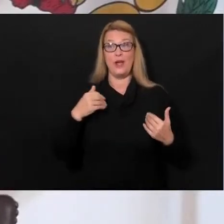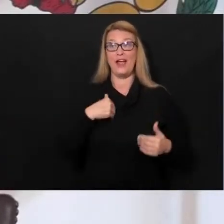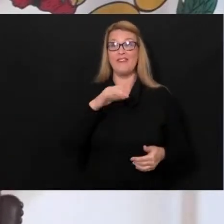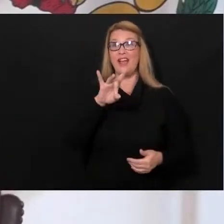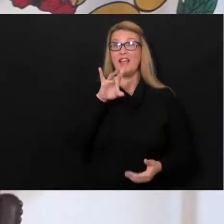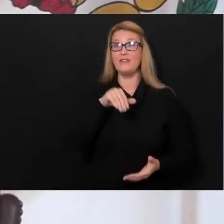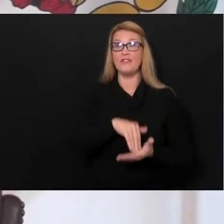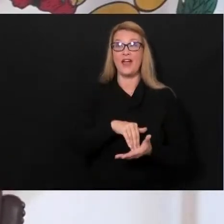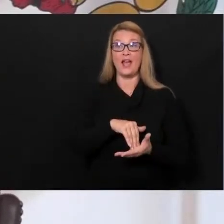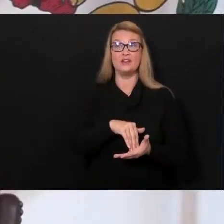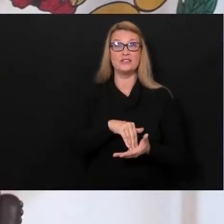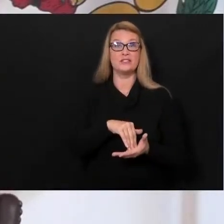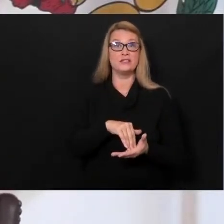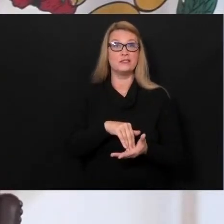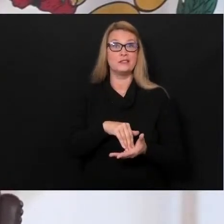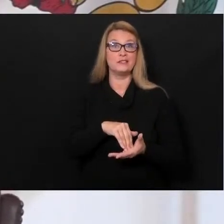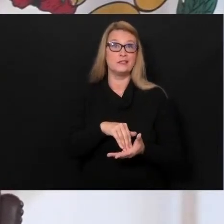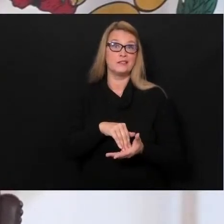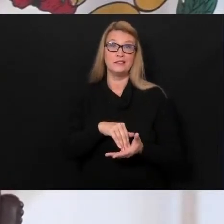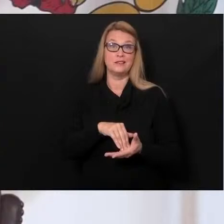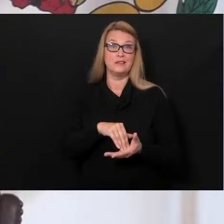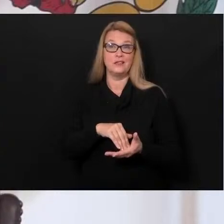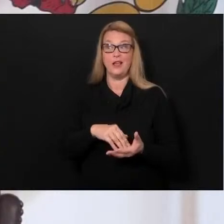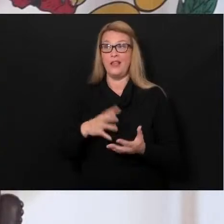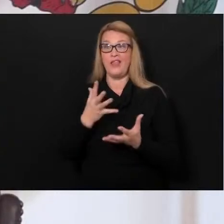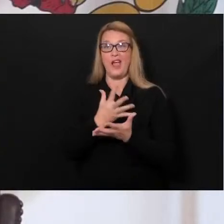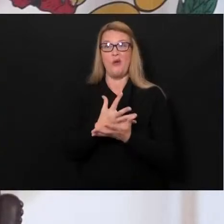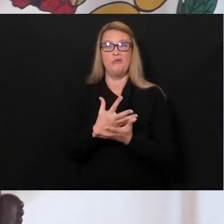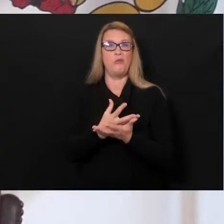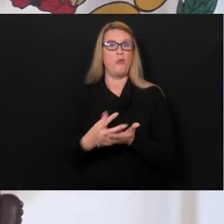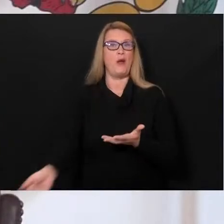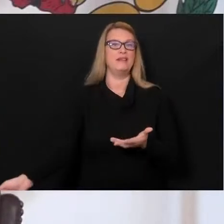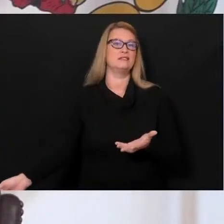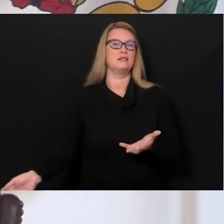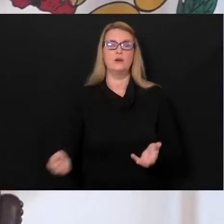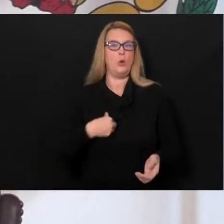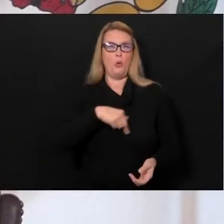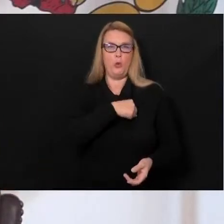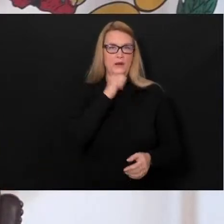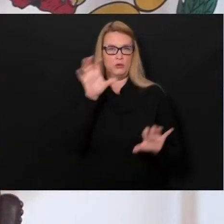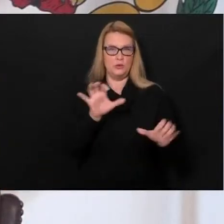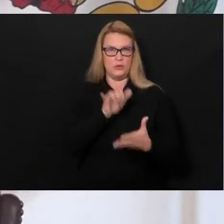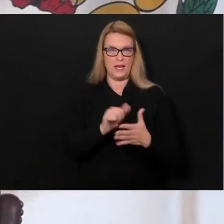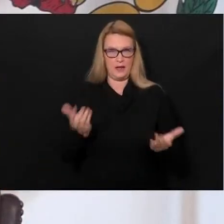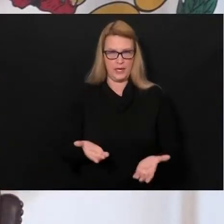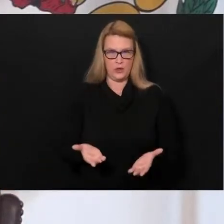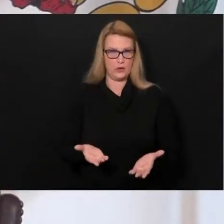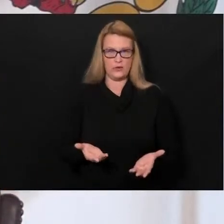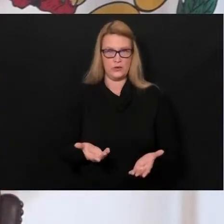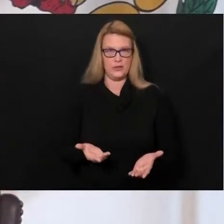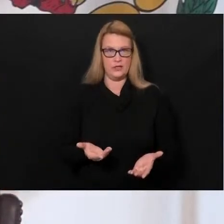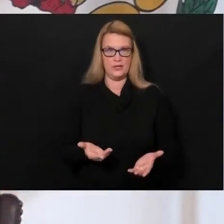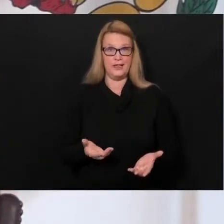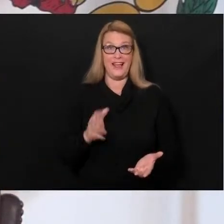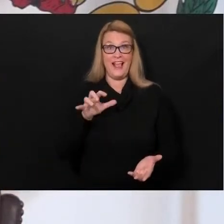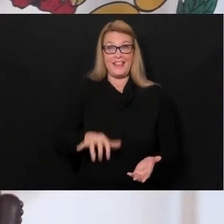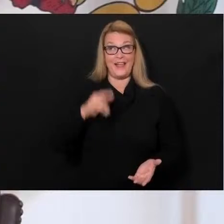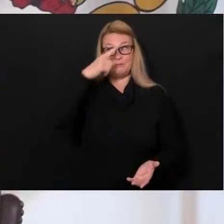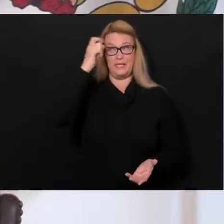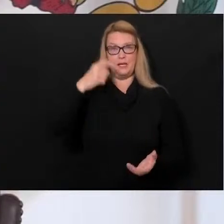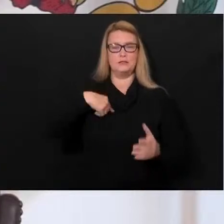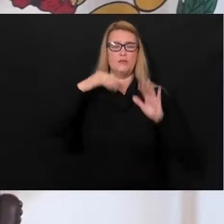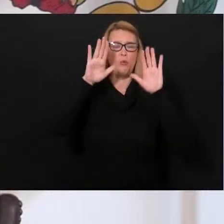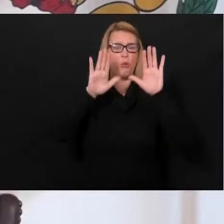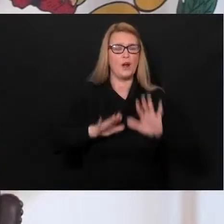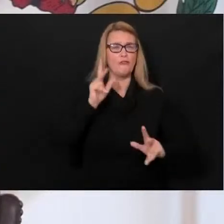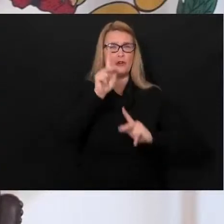8,000 vaccines that just went bad or we threw away or whatever. You don't see that in West Virginia. And again, that's because of these great